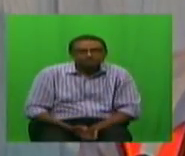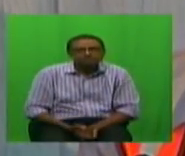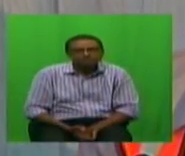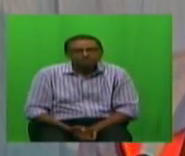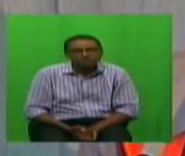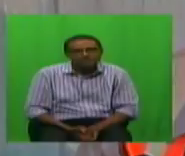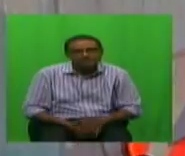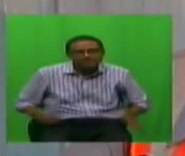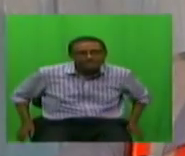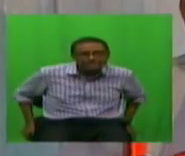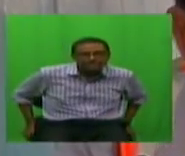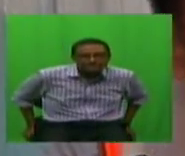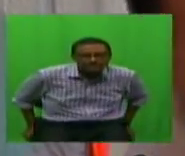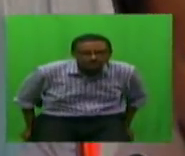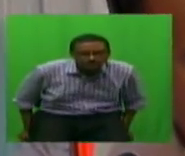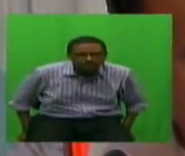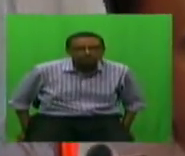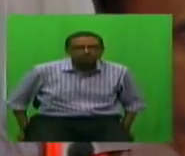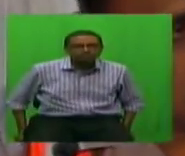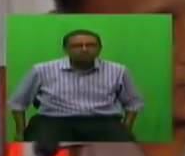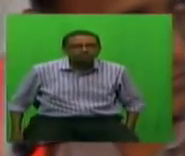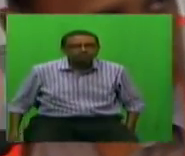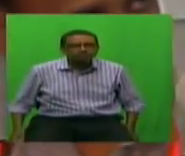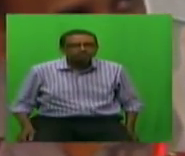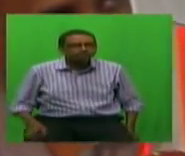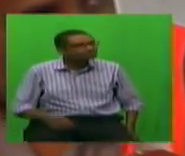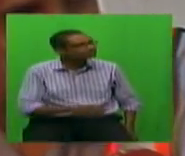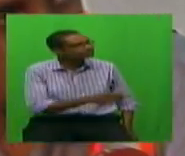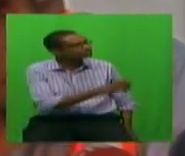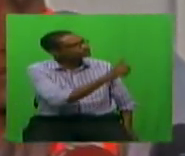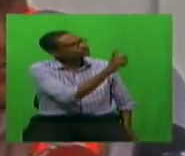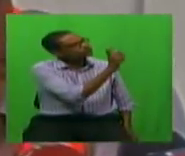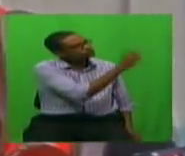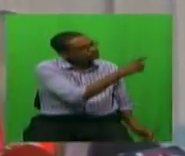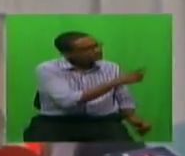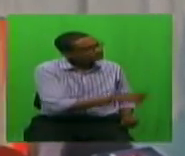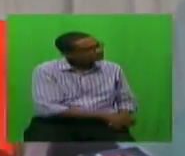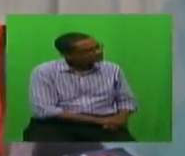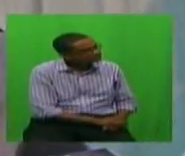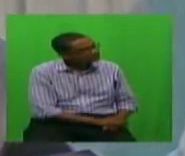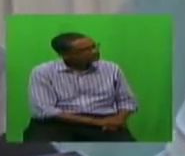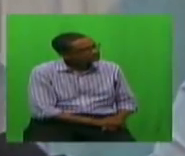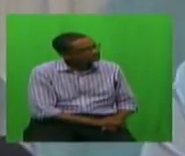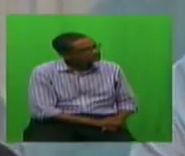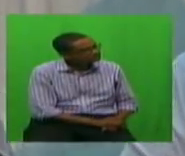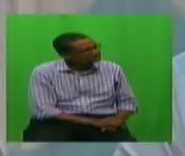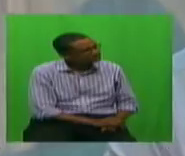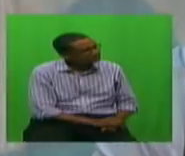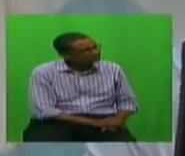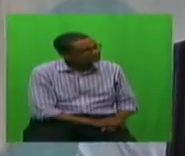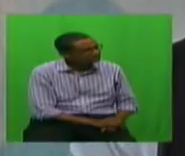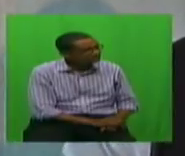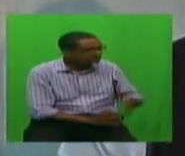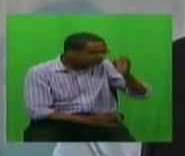like these. Lastly, my last question. Going forward, is a proper assessment or engineering assessments